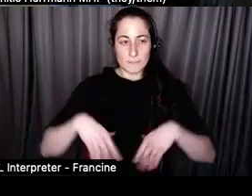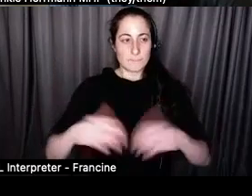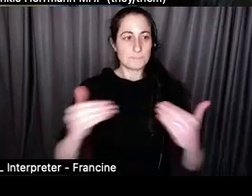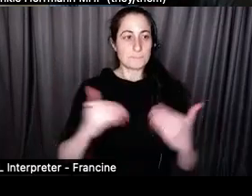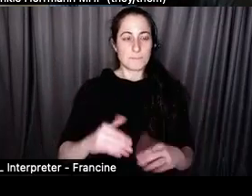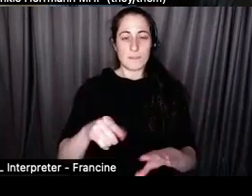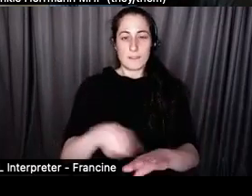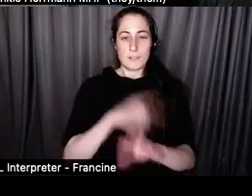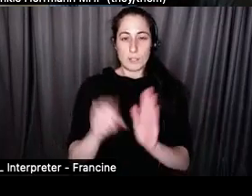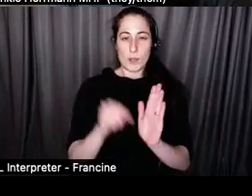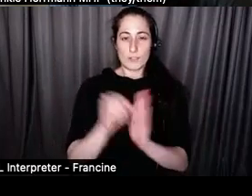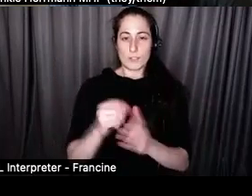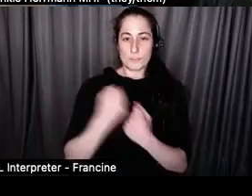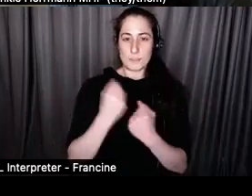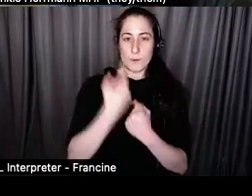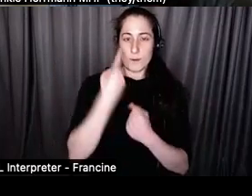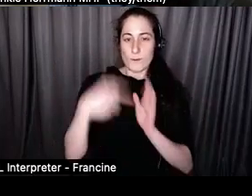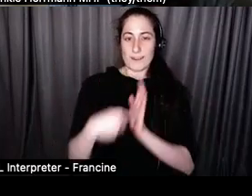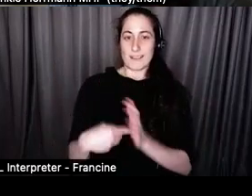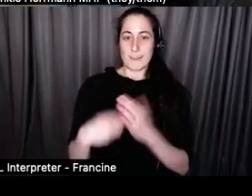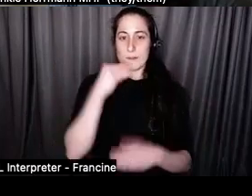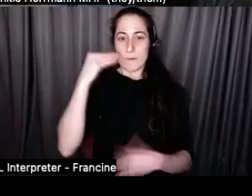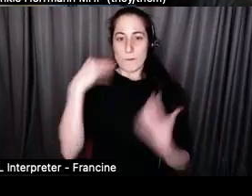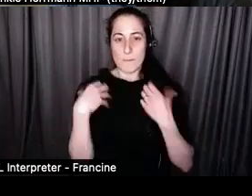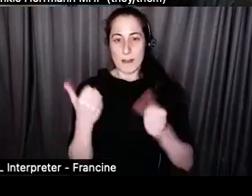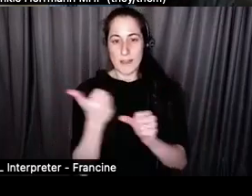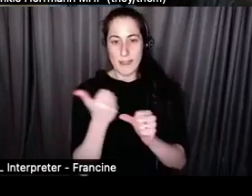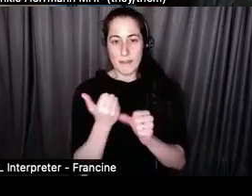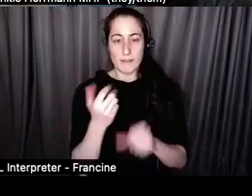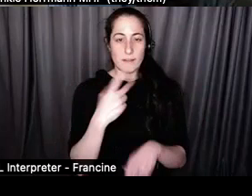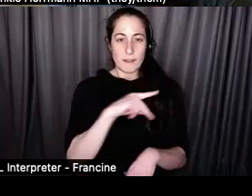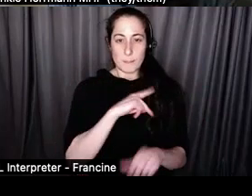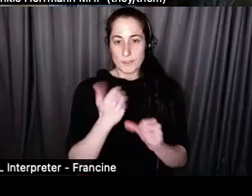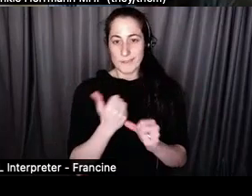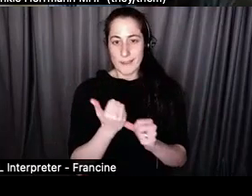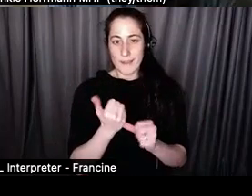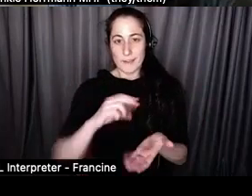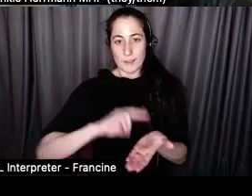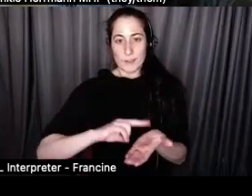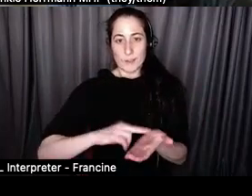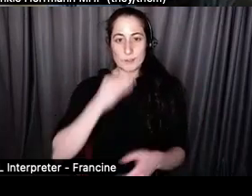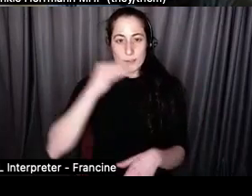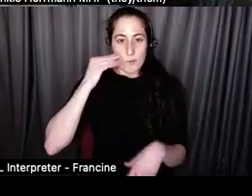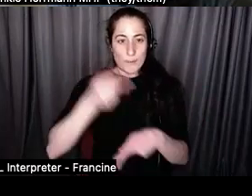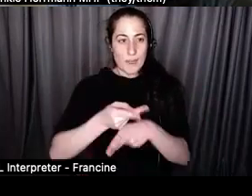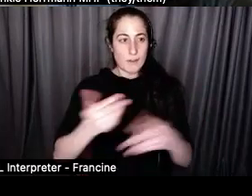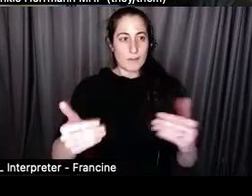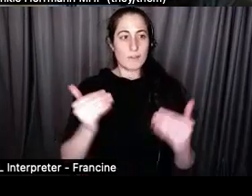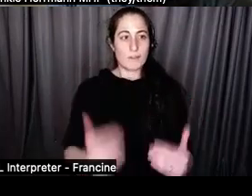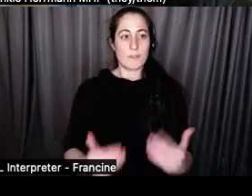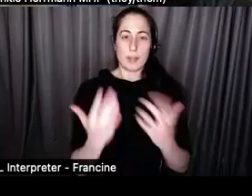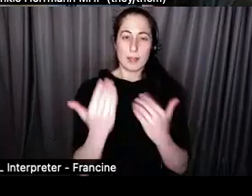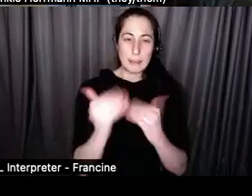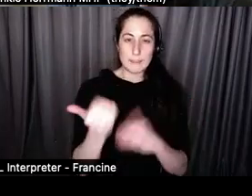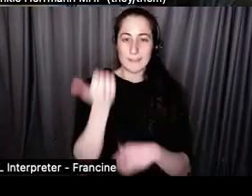long-term support, such as a home health aide, a personal aide, and nursing home care, limited dental and vision